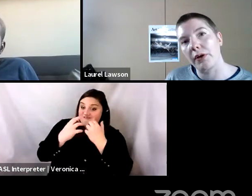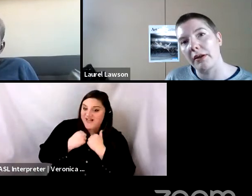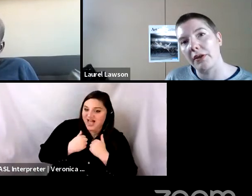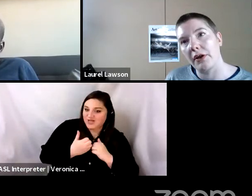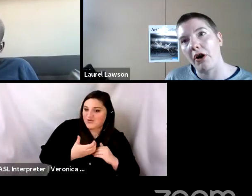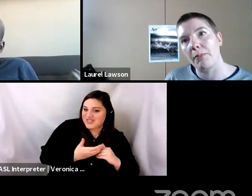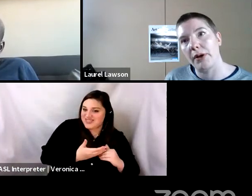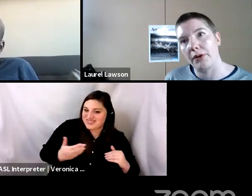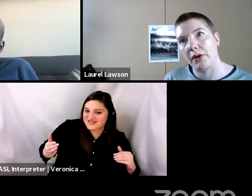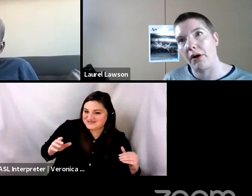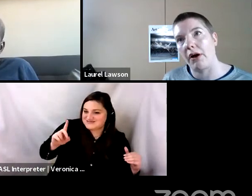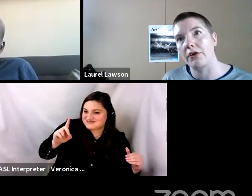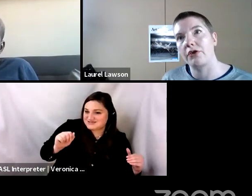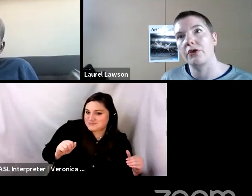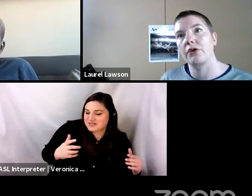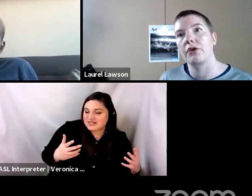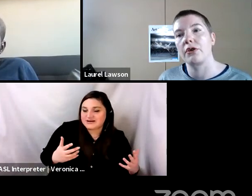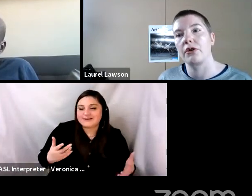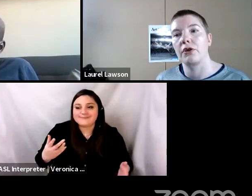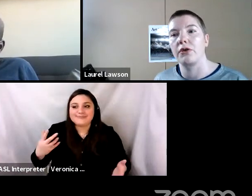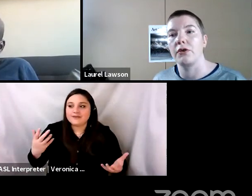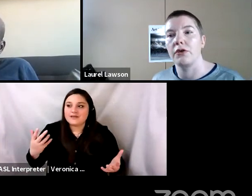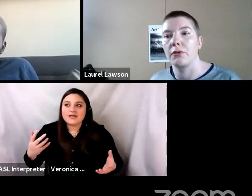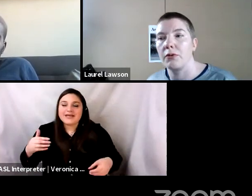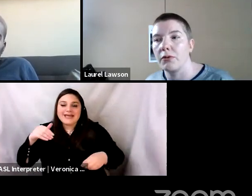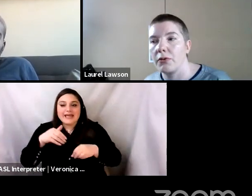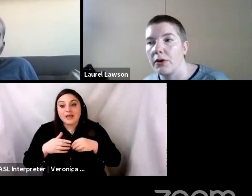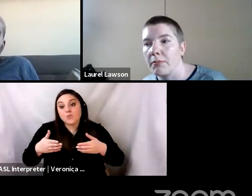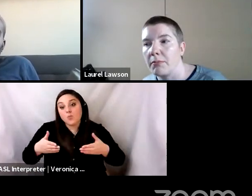we're creating the art, but not